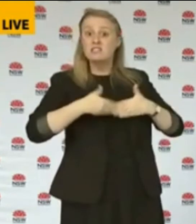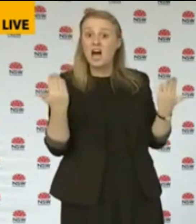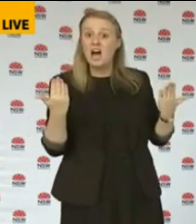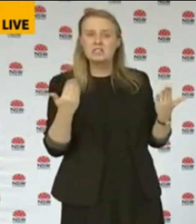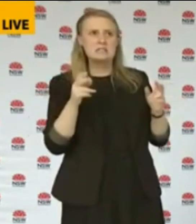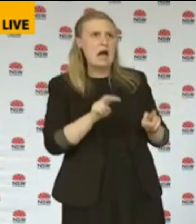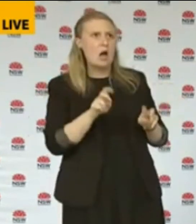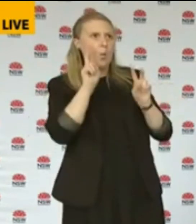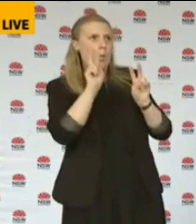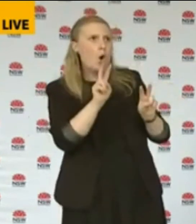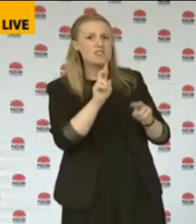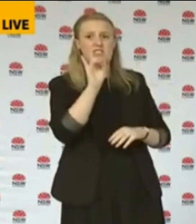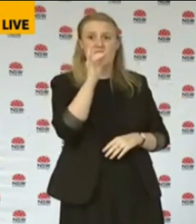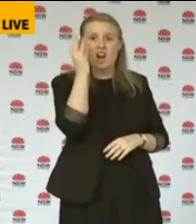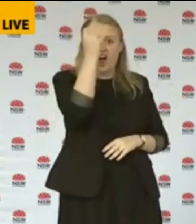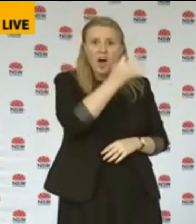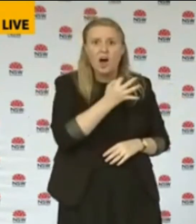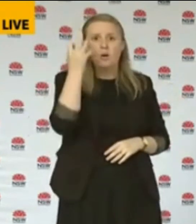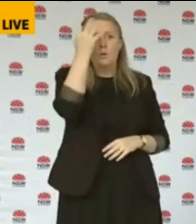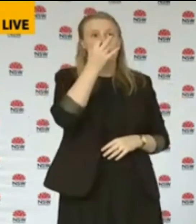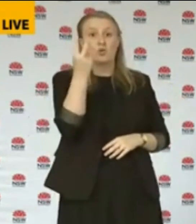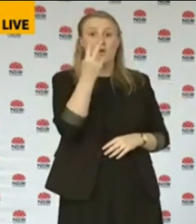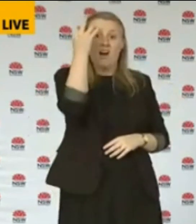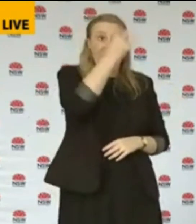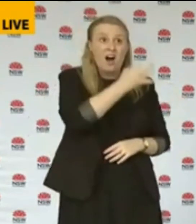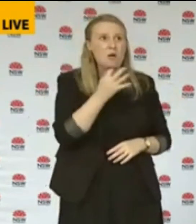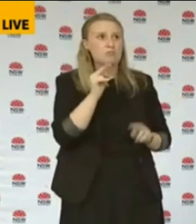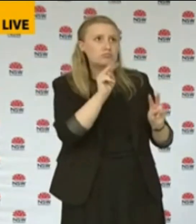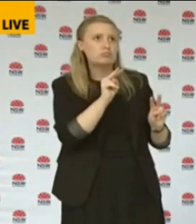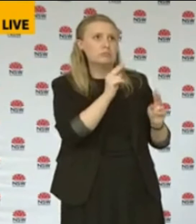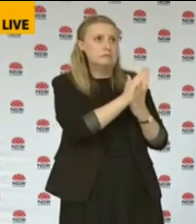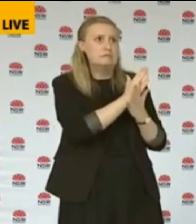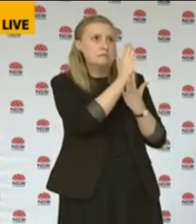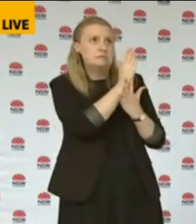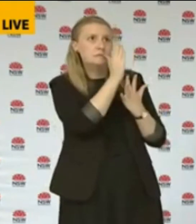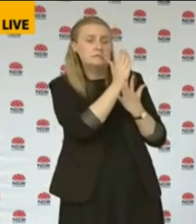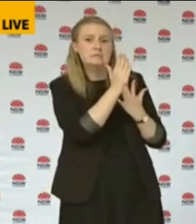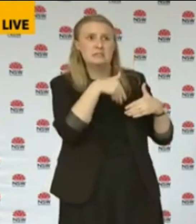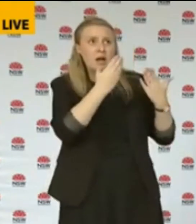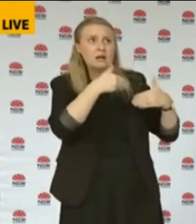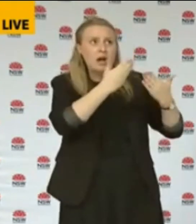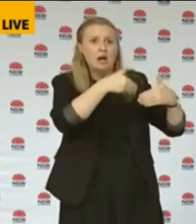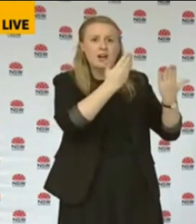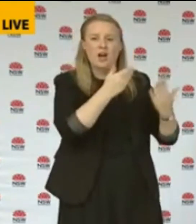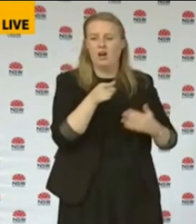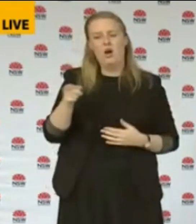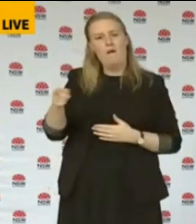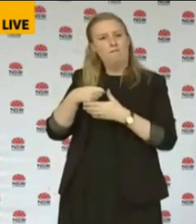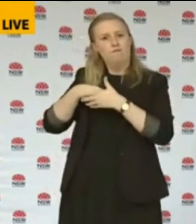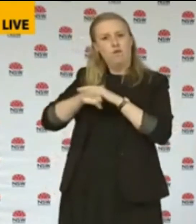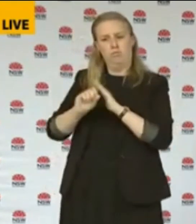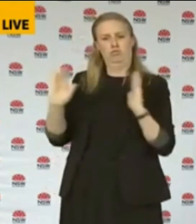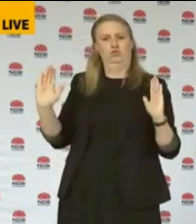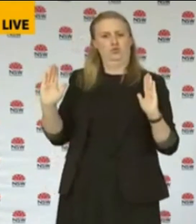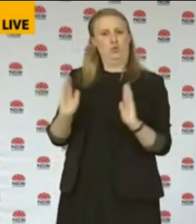hours. So whereas into a footy match and out again, you're probably there for a couple of hours. It's markedly different. So, but again,